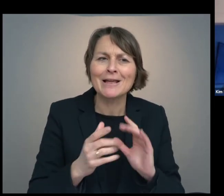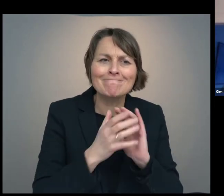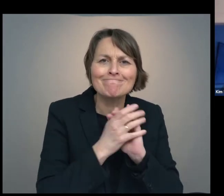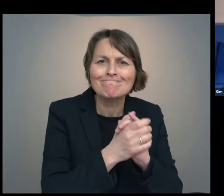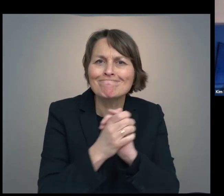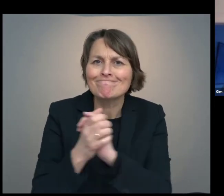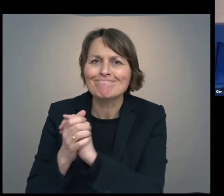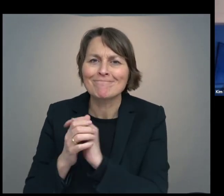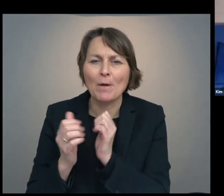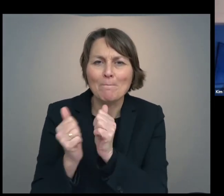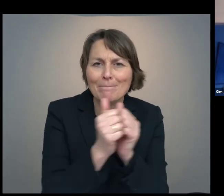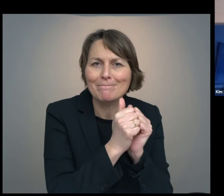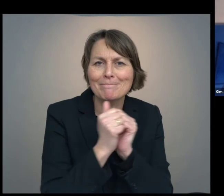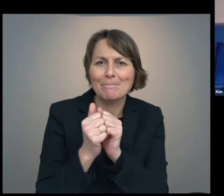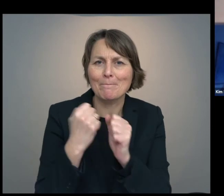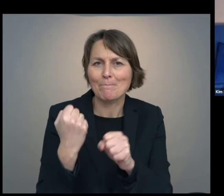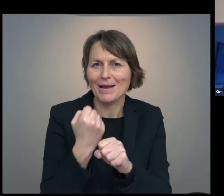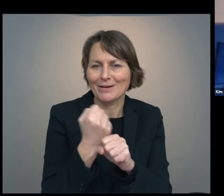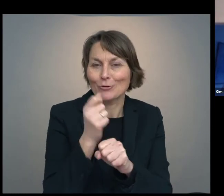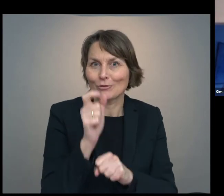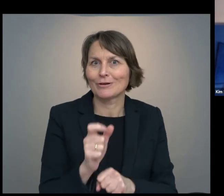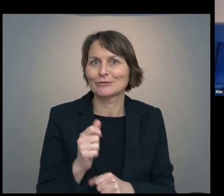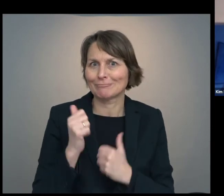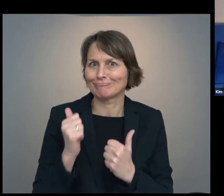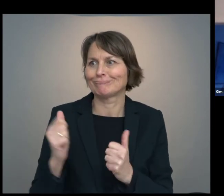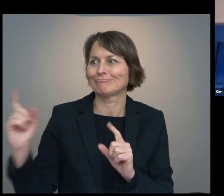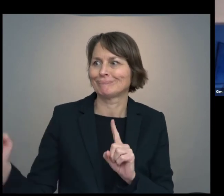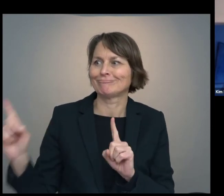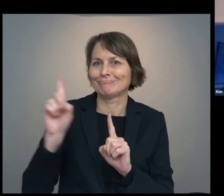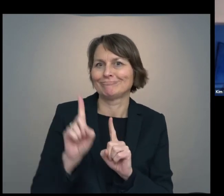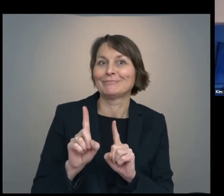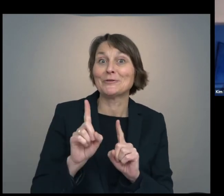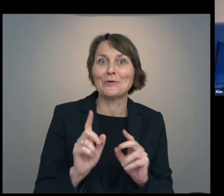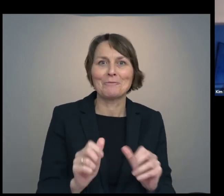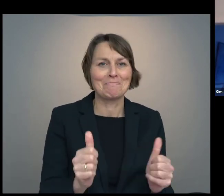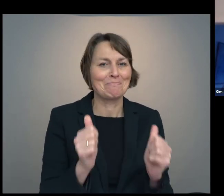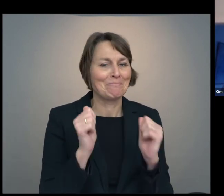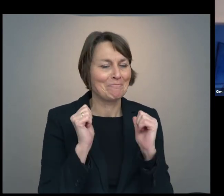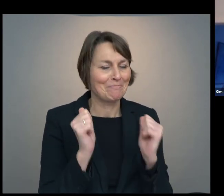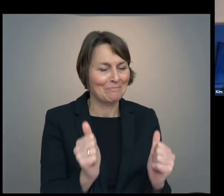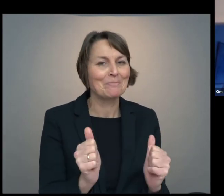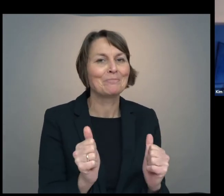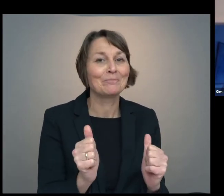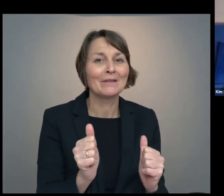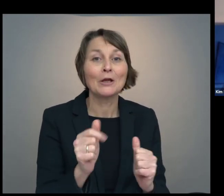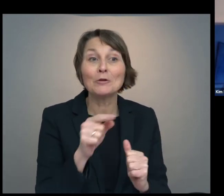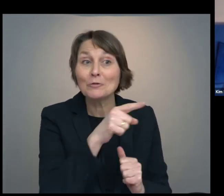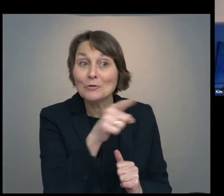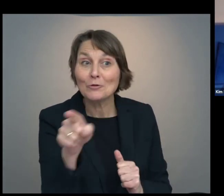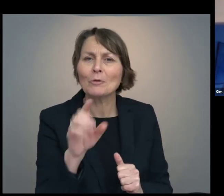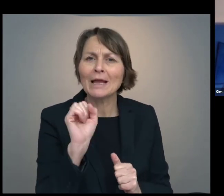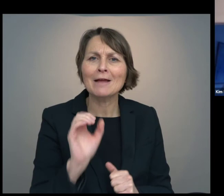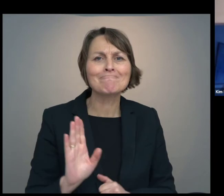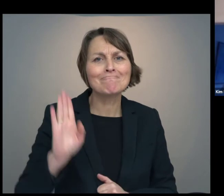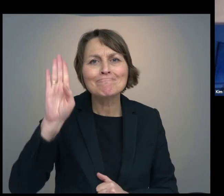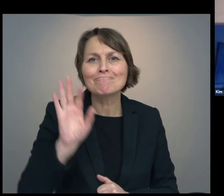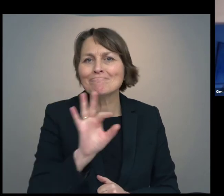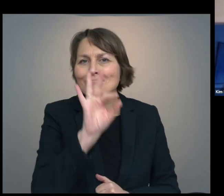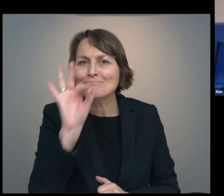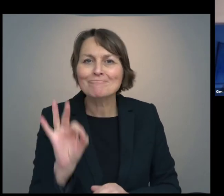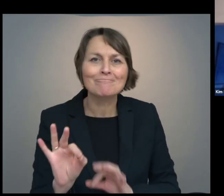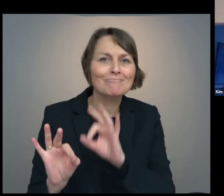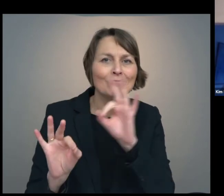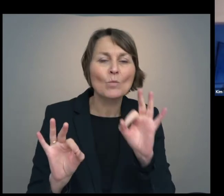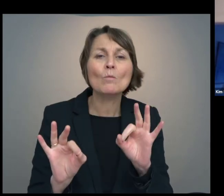a friend maker or a partner manager. So this is a really great session that I hope people will either